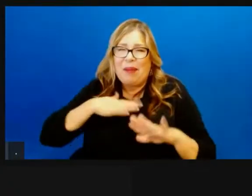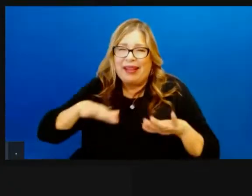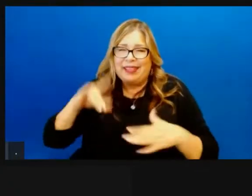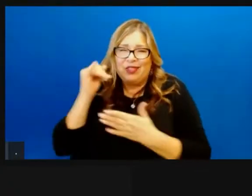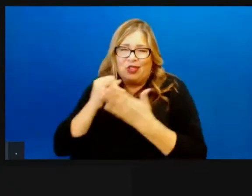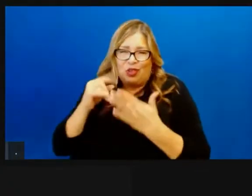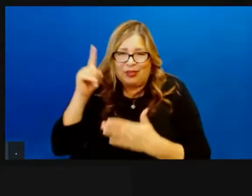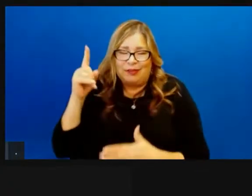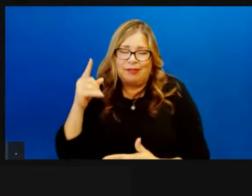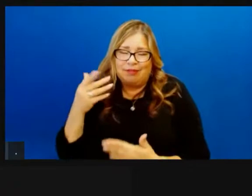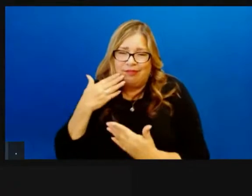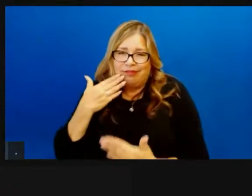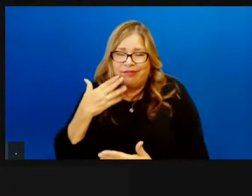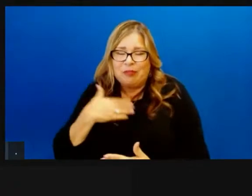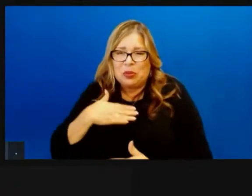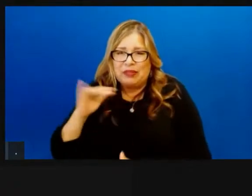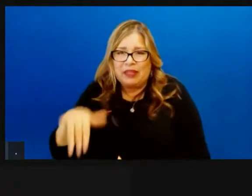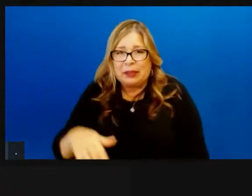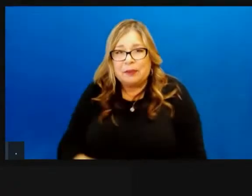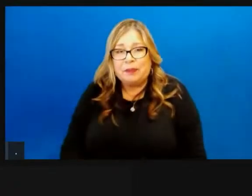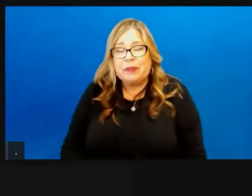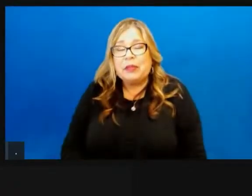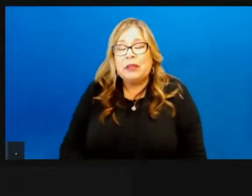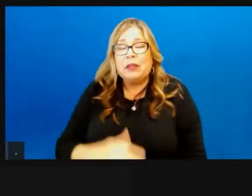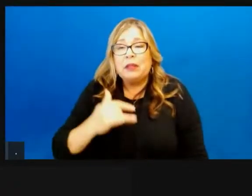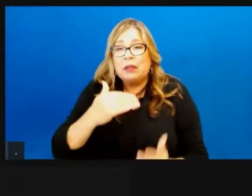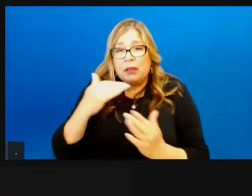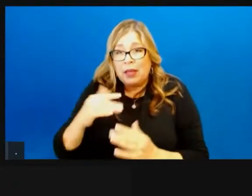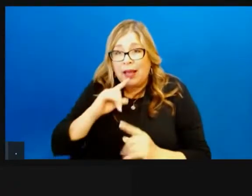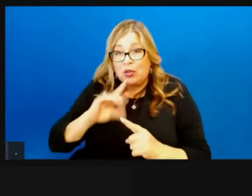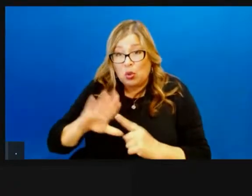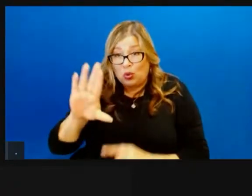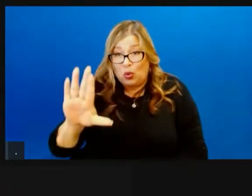first off, I know and hear and